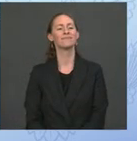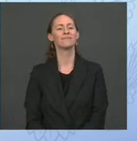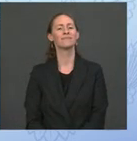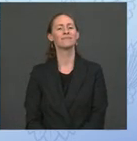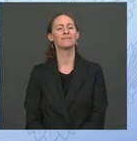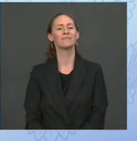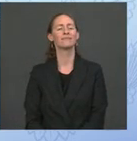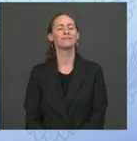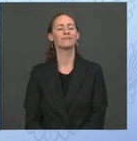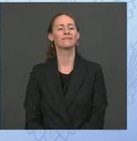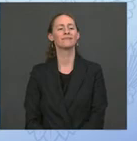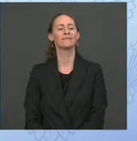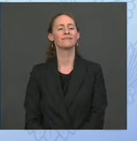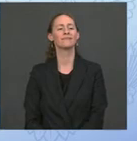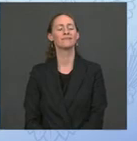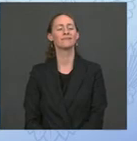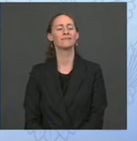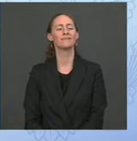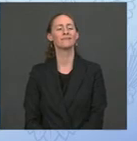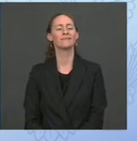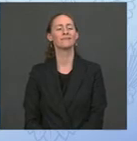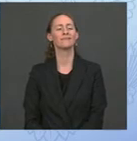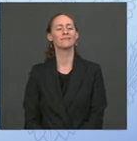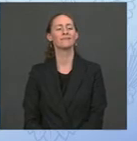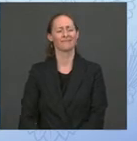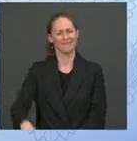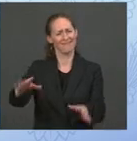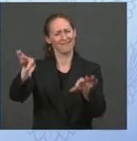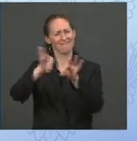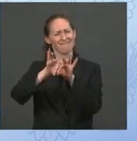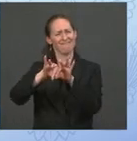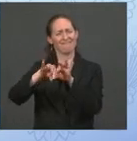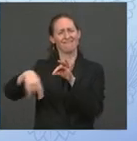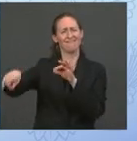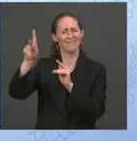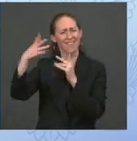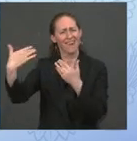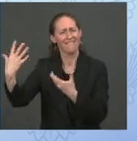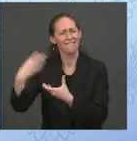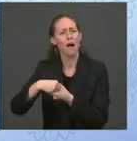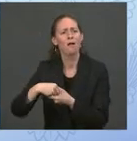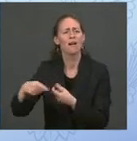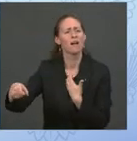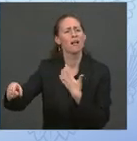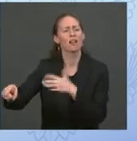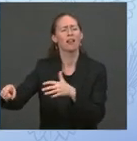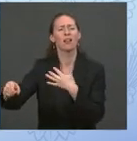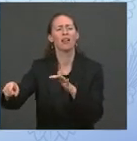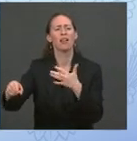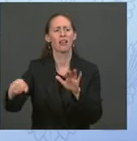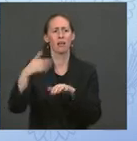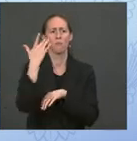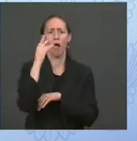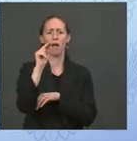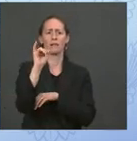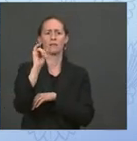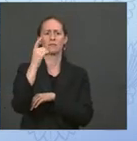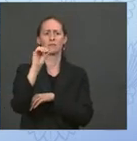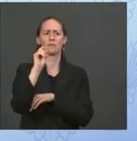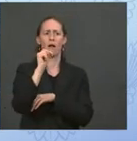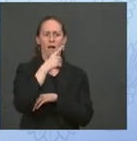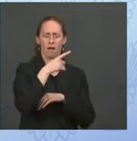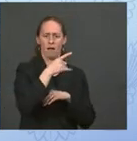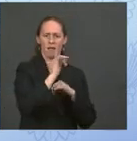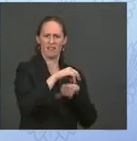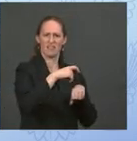were consequential to get involved, and they didn't want to do it. And Nixon was running that year, was going to be a lead pipe cinch, Republicans were going to win,